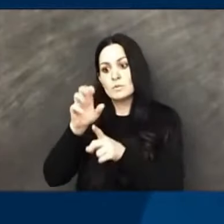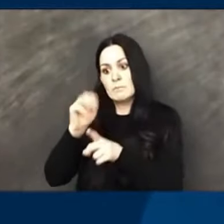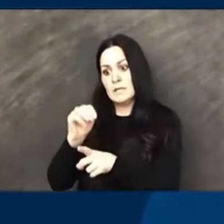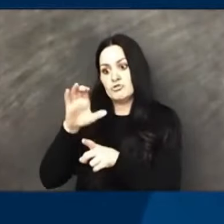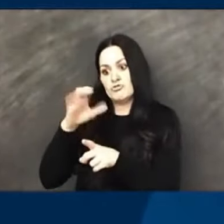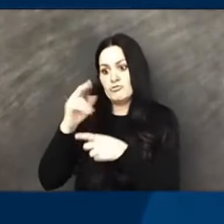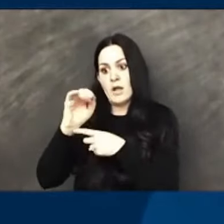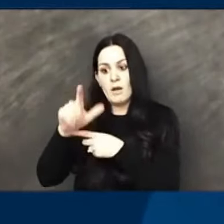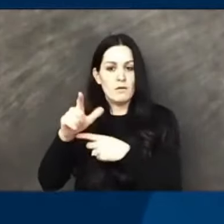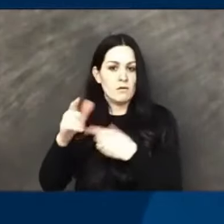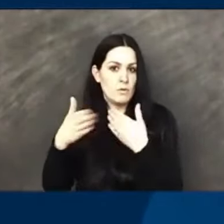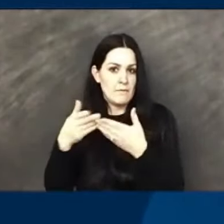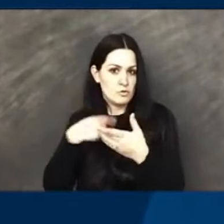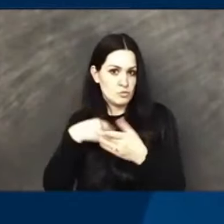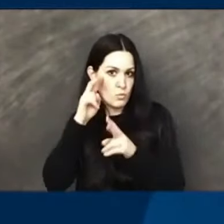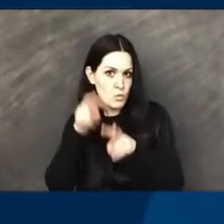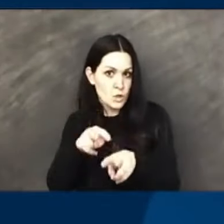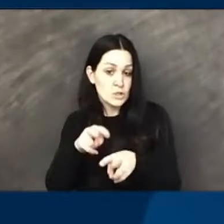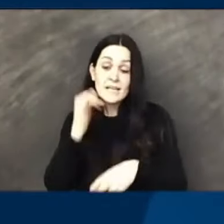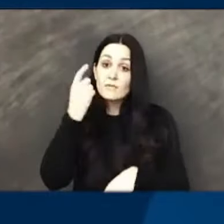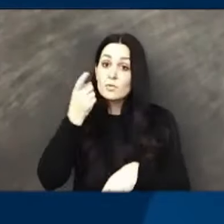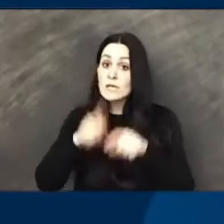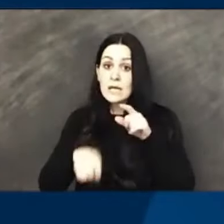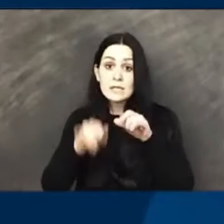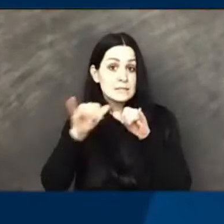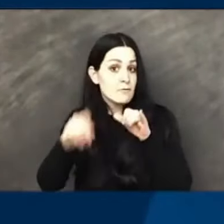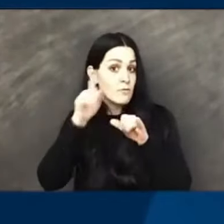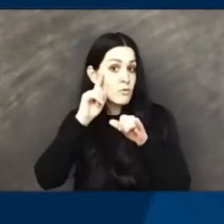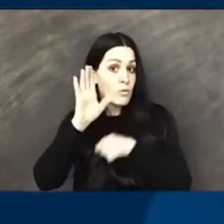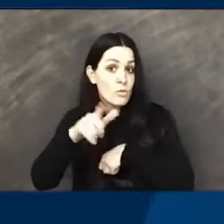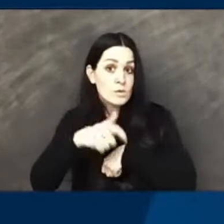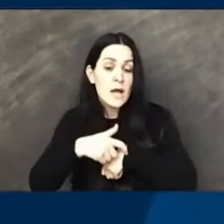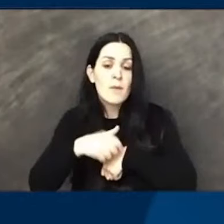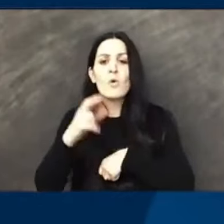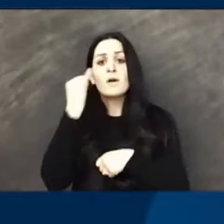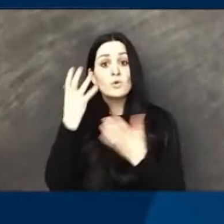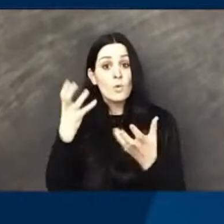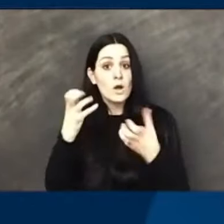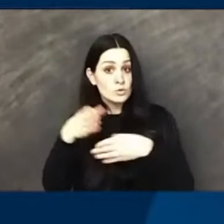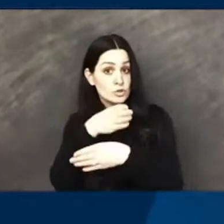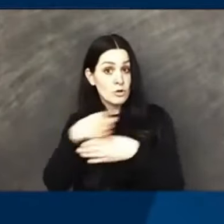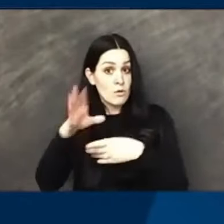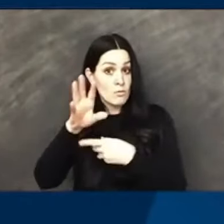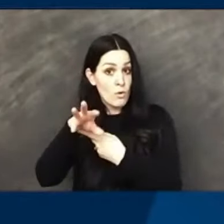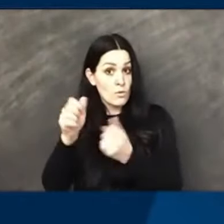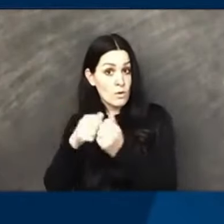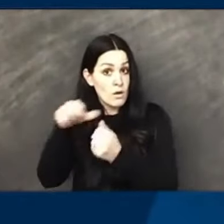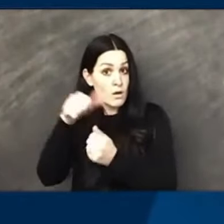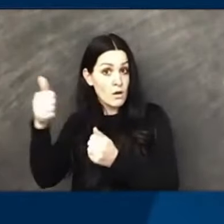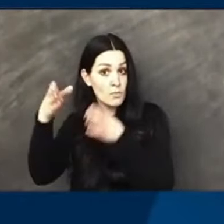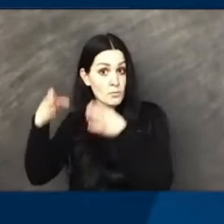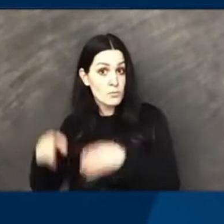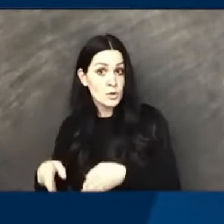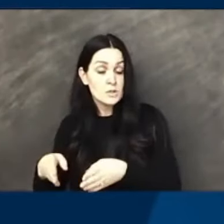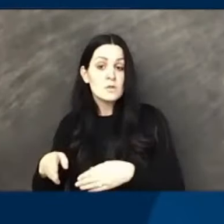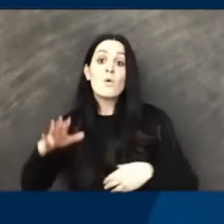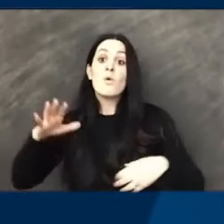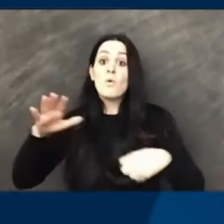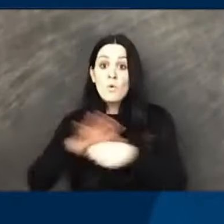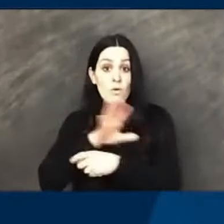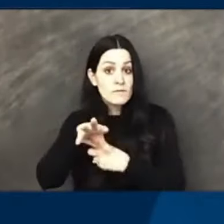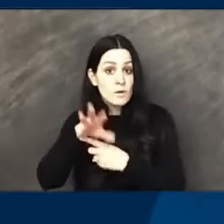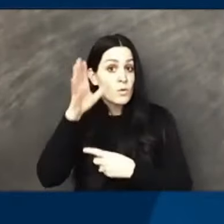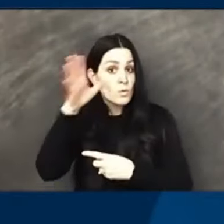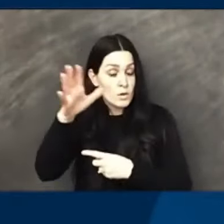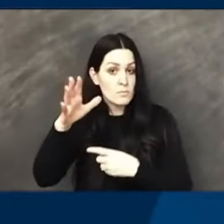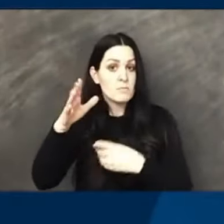If you can't stay for the whole chat or want to share the recording with a friend, a video of the chat in its entirety will be available